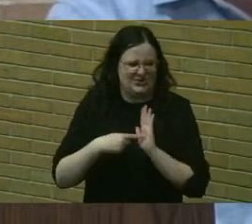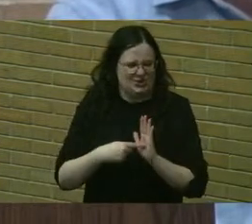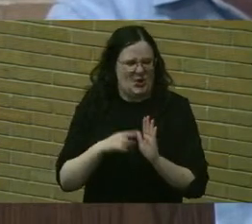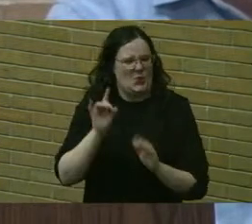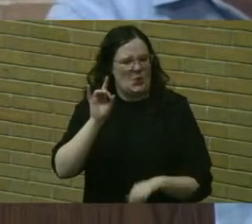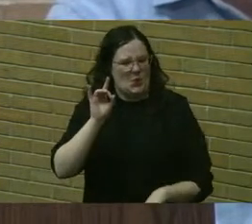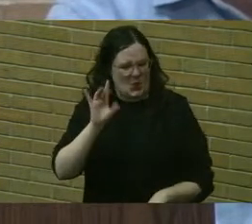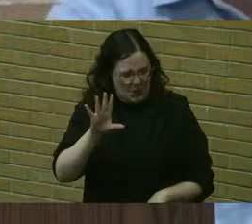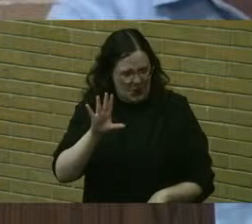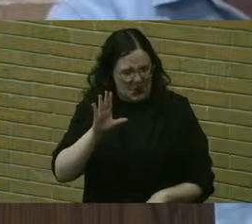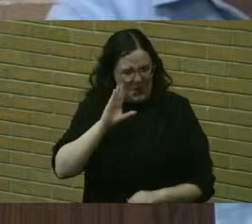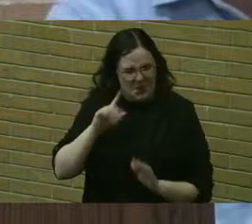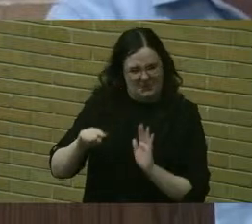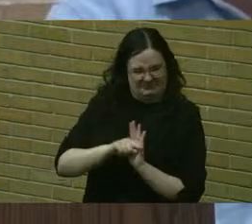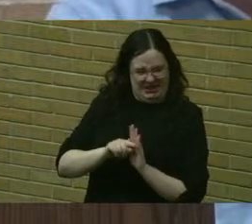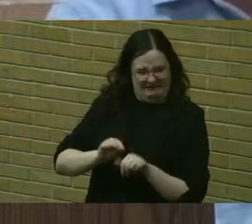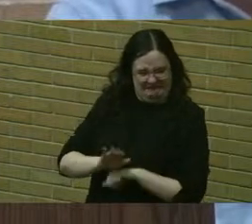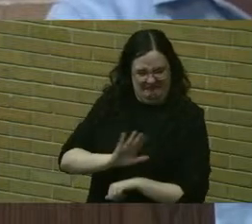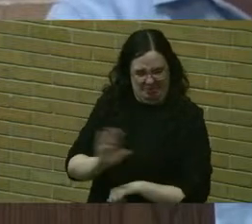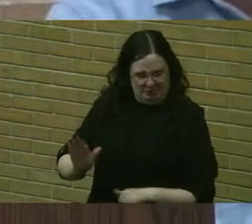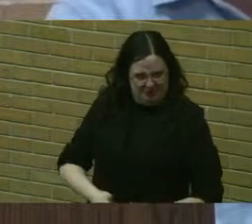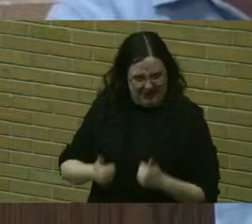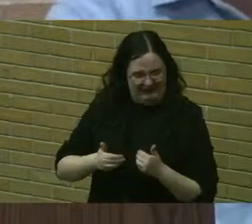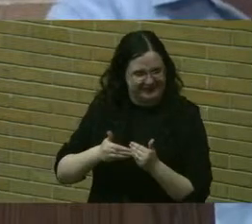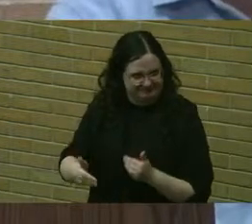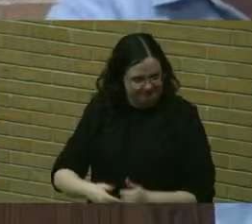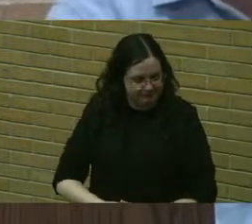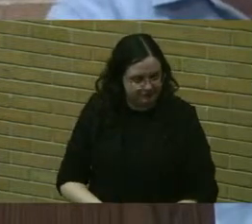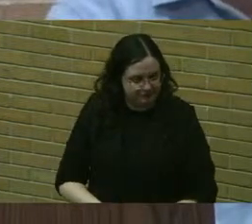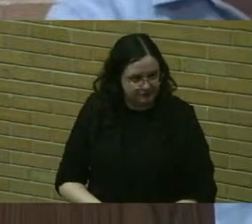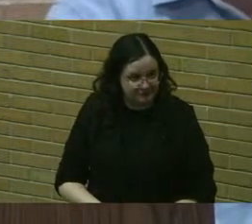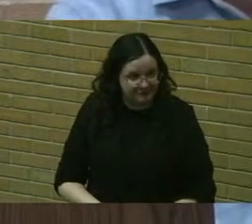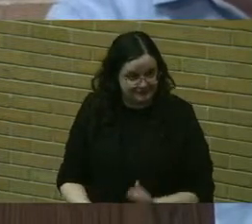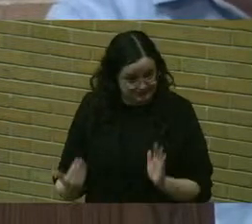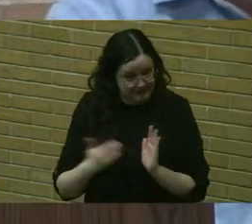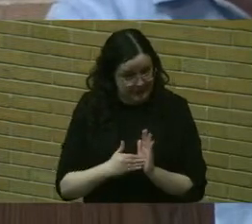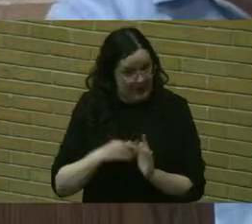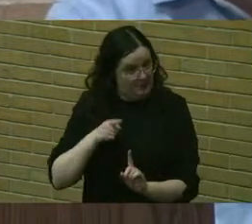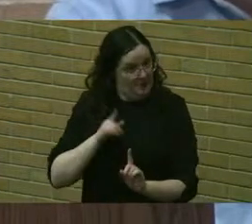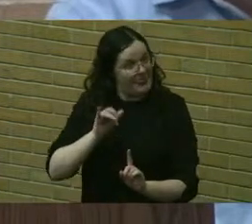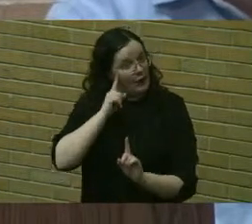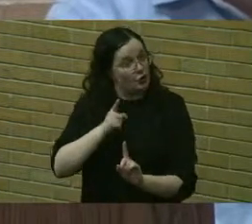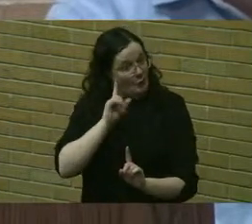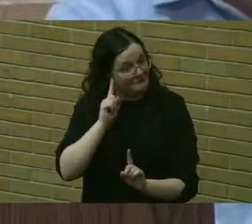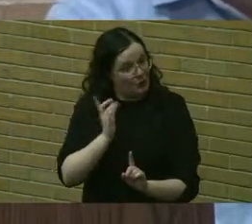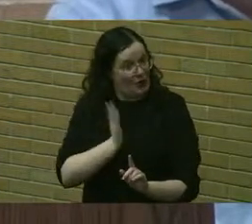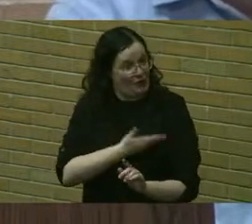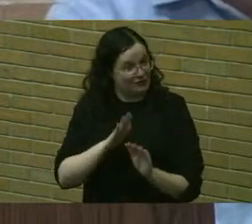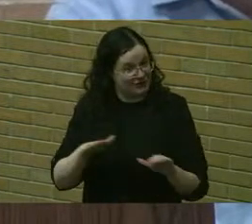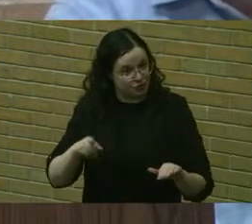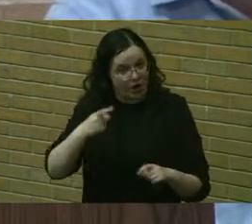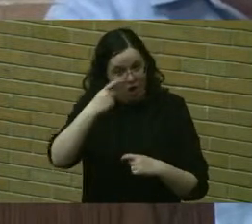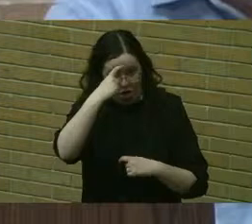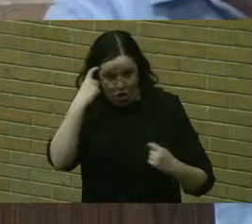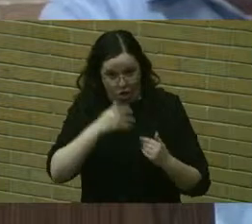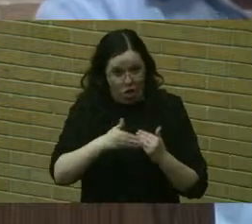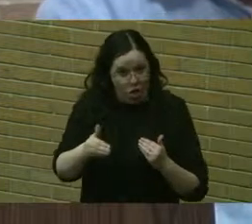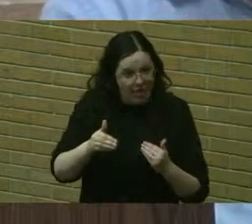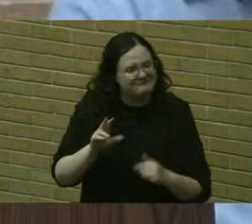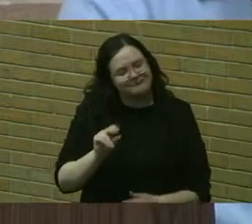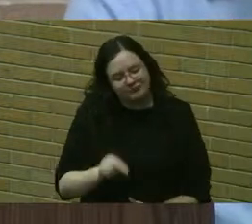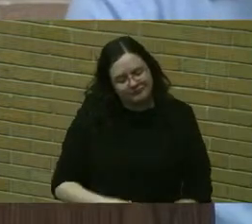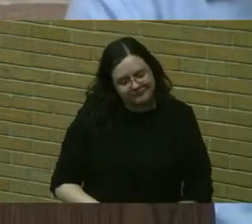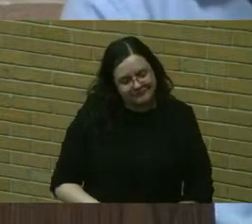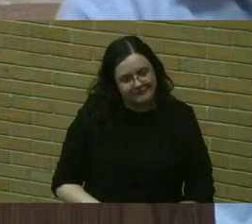negative effects on their lives. Again, is that what we want for our children? So it's not that I want to stop